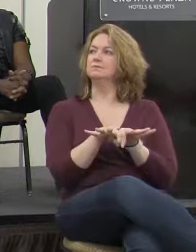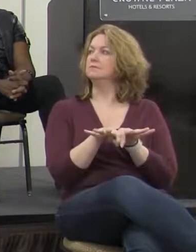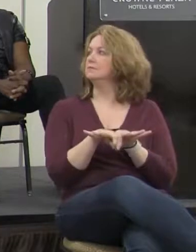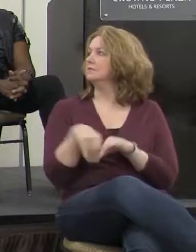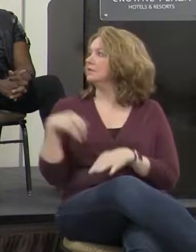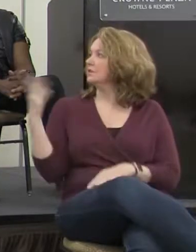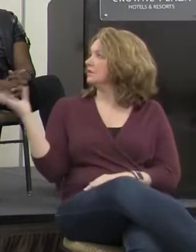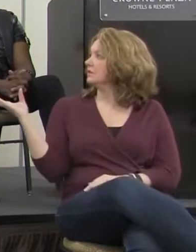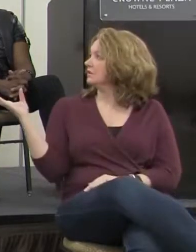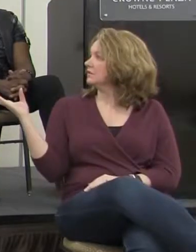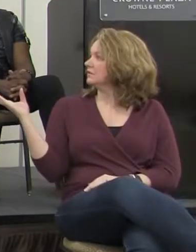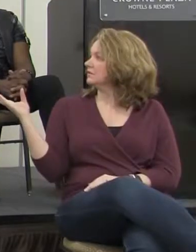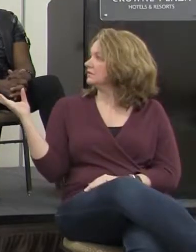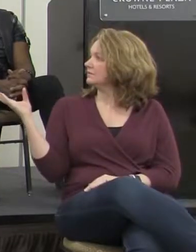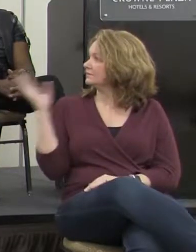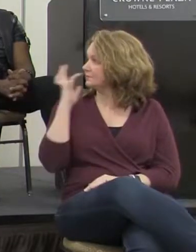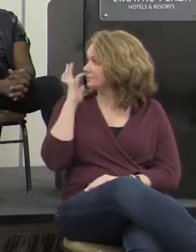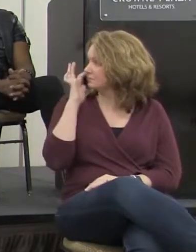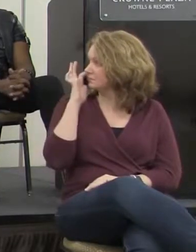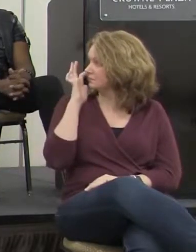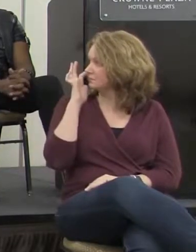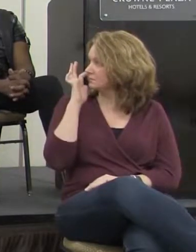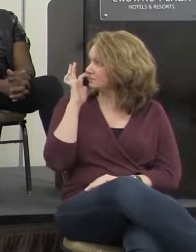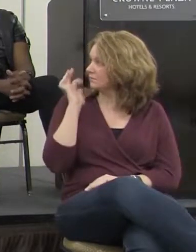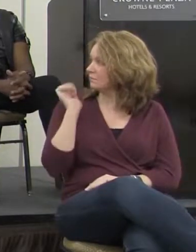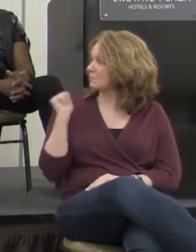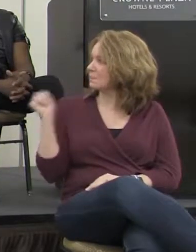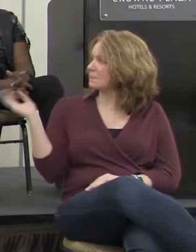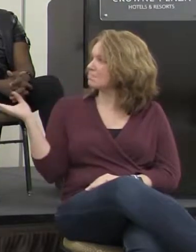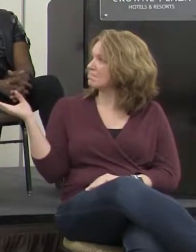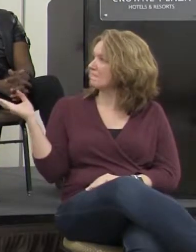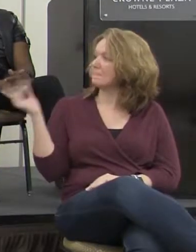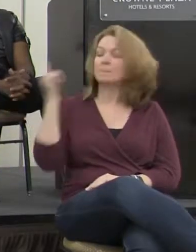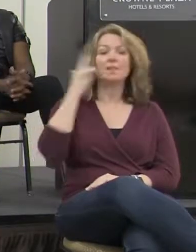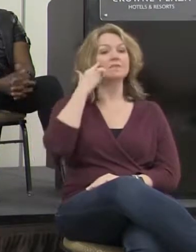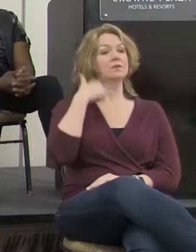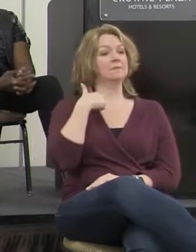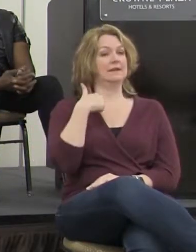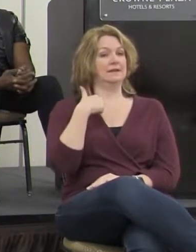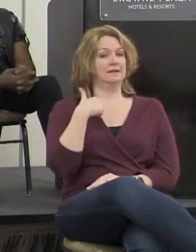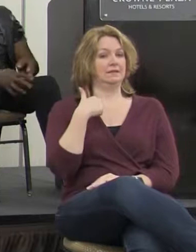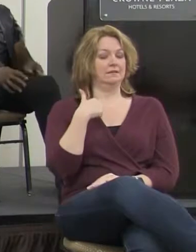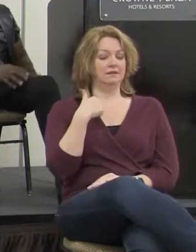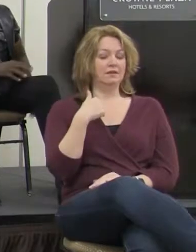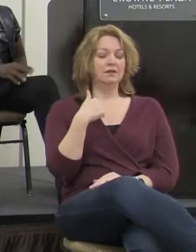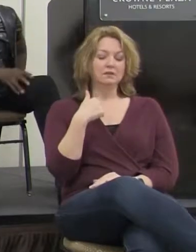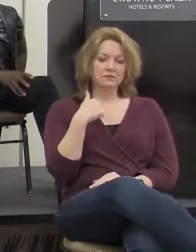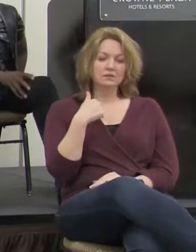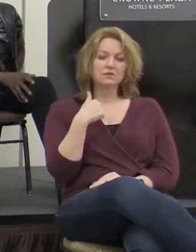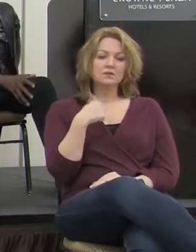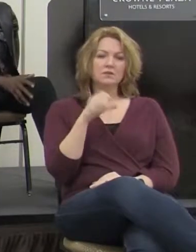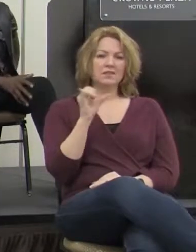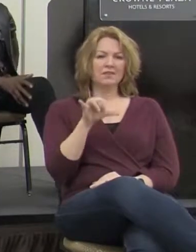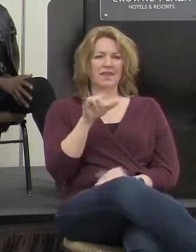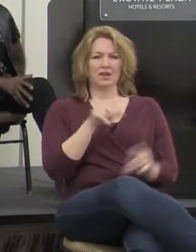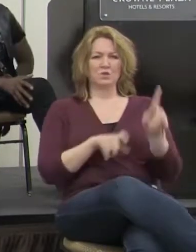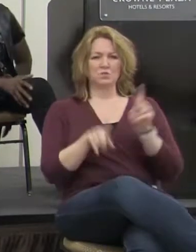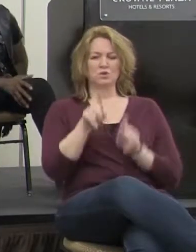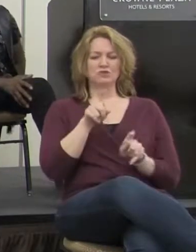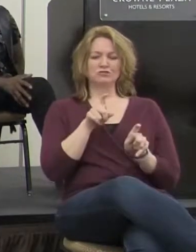hear. Other people had their hand up first, so yeah. For me, I kind of look at that